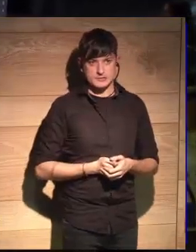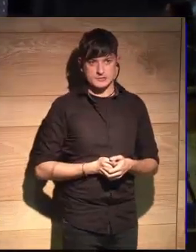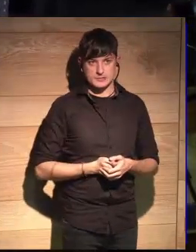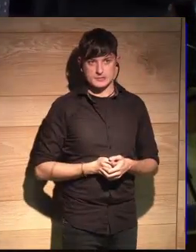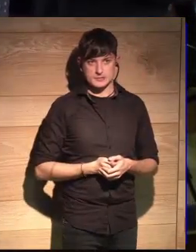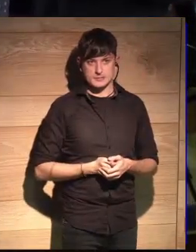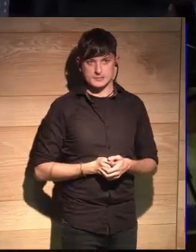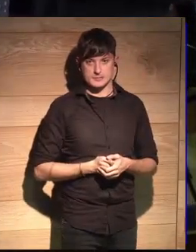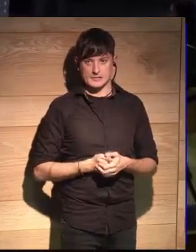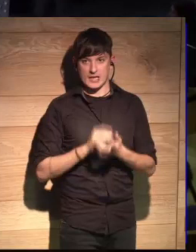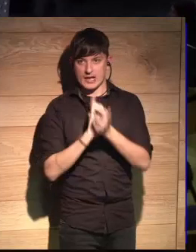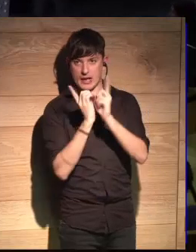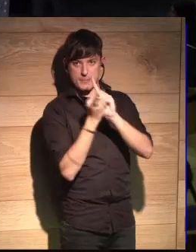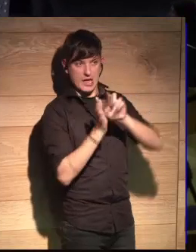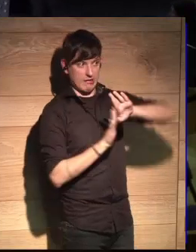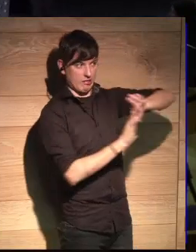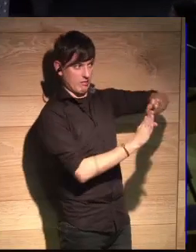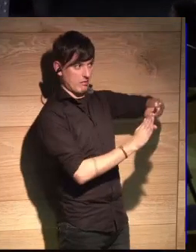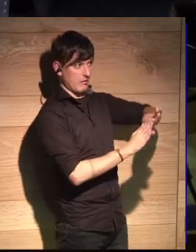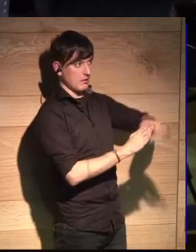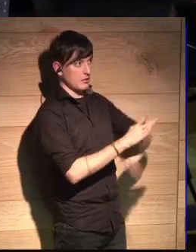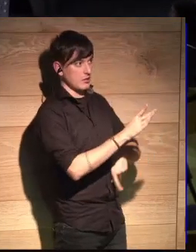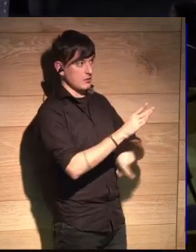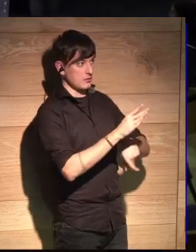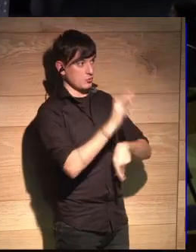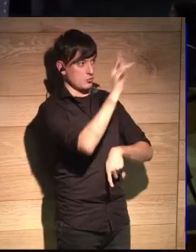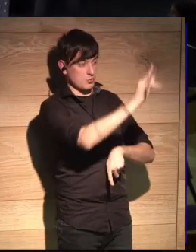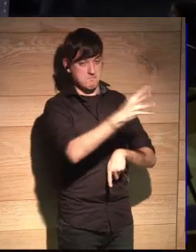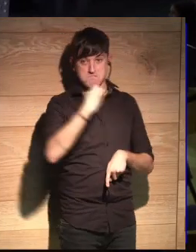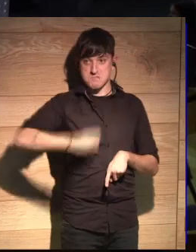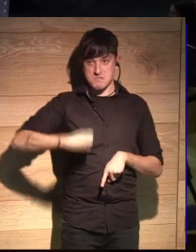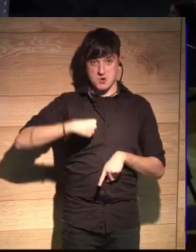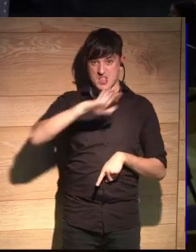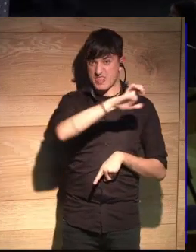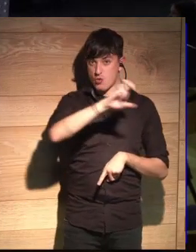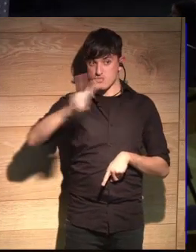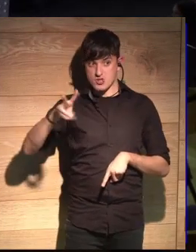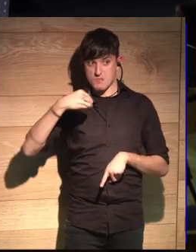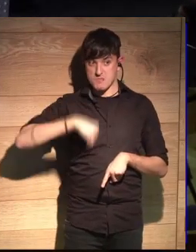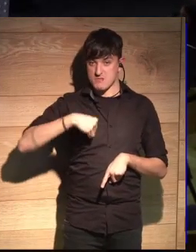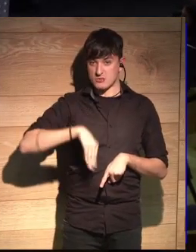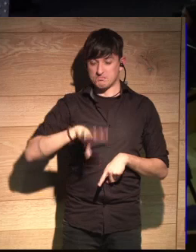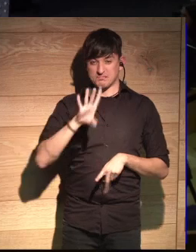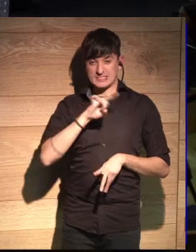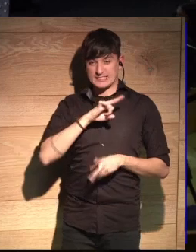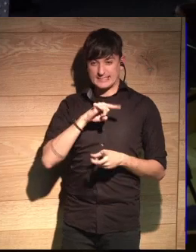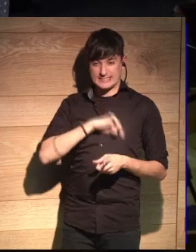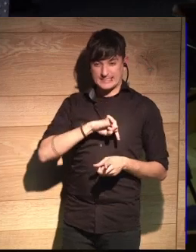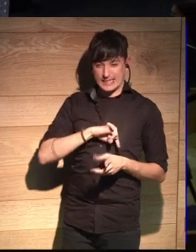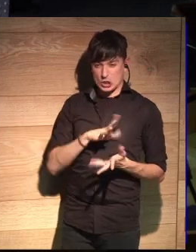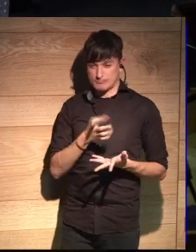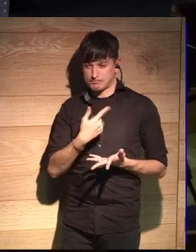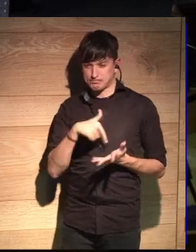Buenas tardes, Mr. Diamond. Good afternoon, Mr. Diamond. The same as in the U.S., like in the US, you have